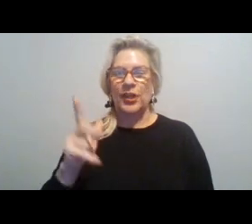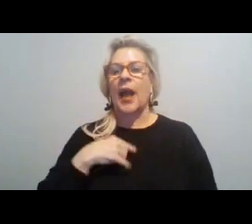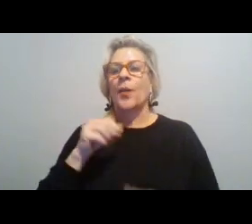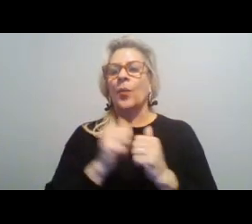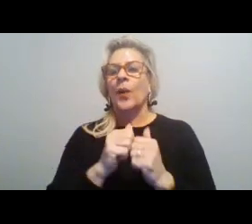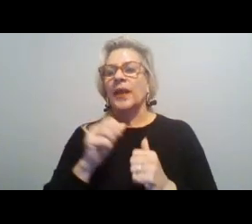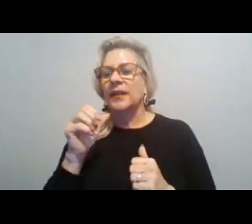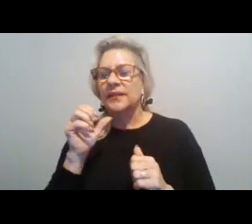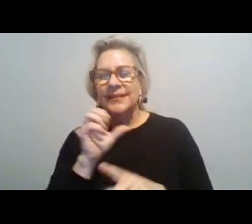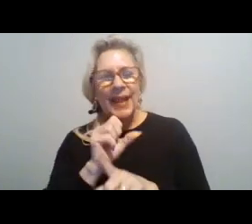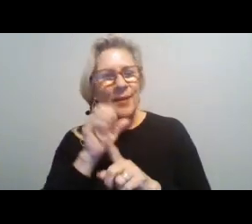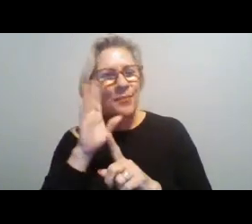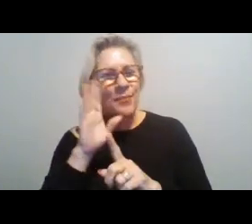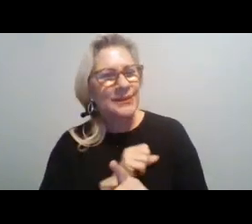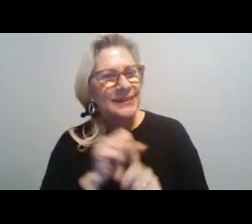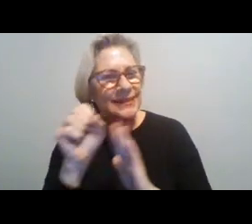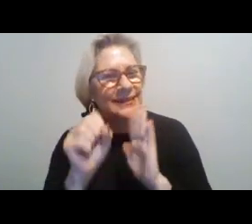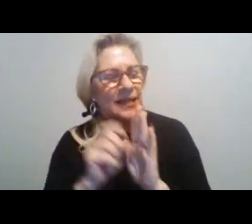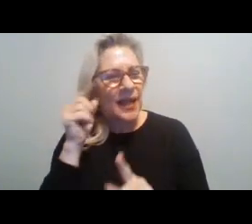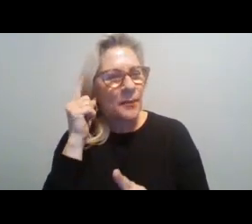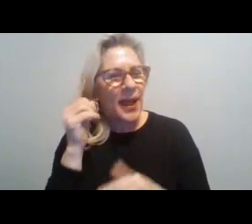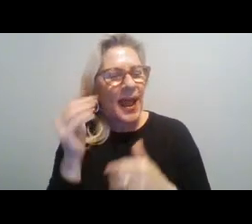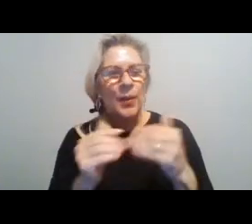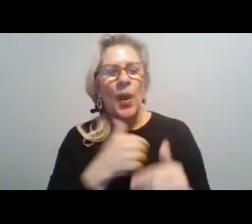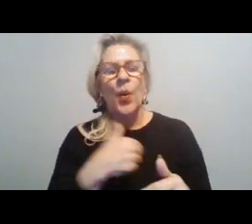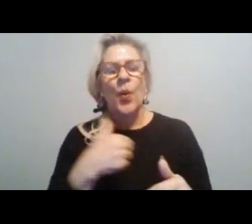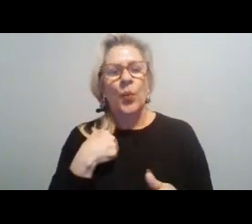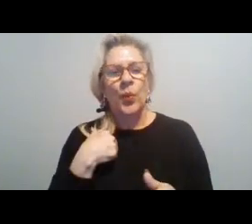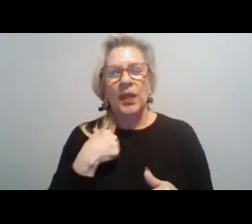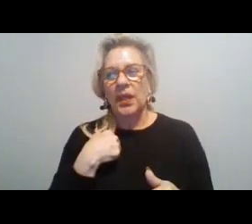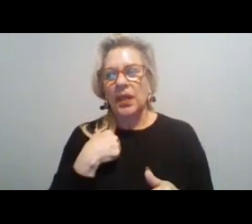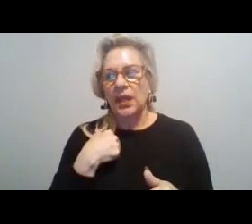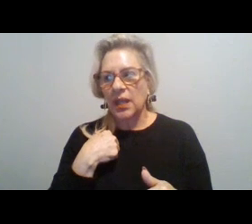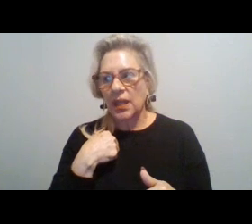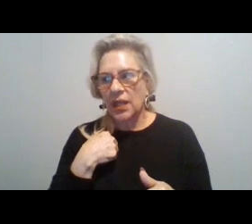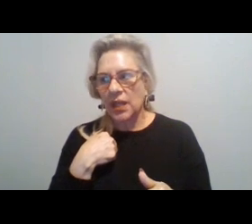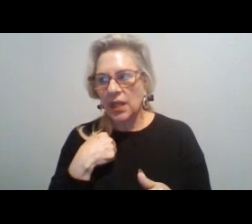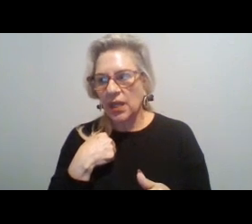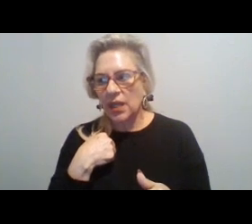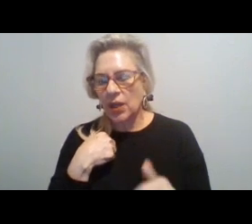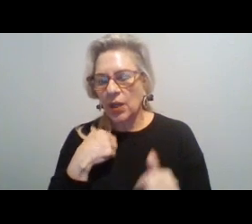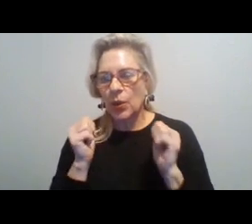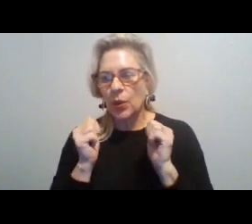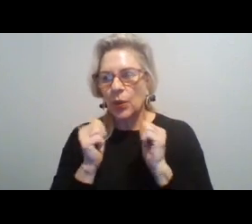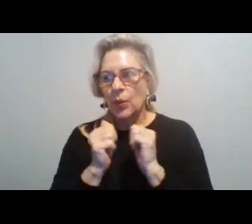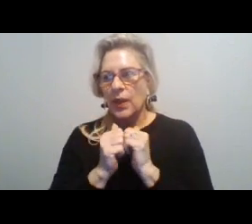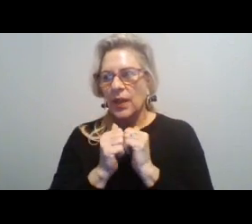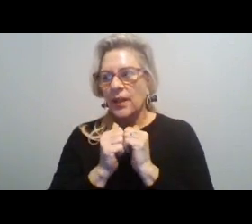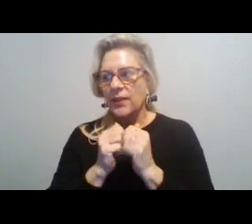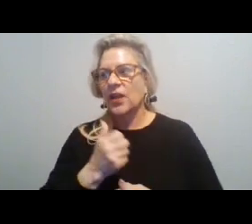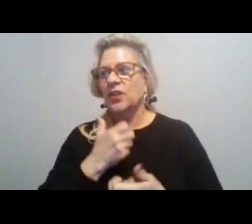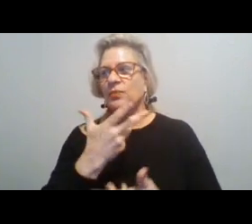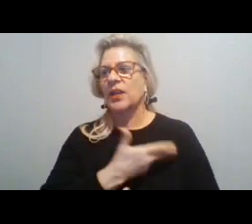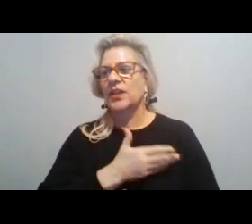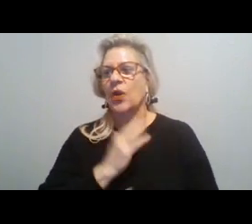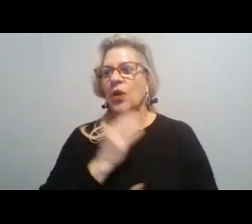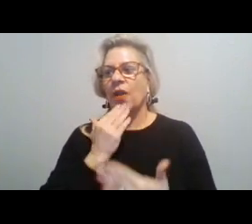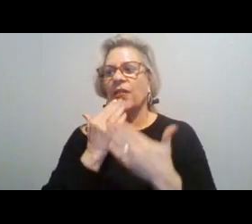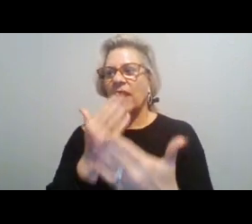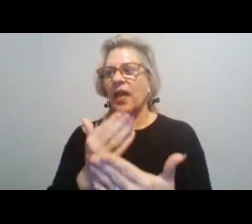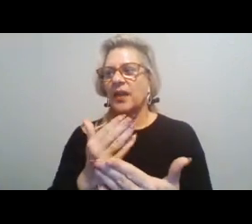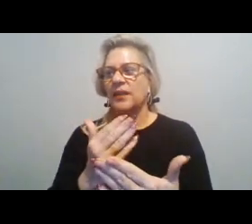of Governments. So we, along with our Central Coast Coalition partners, would like to express our thanks and gratitude for